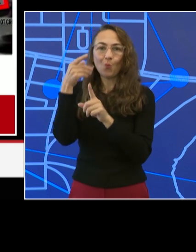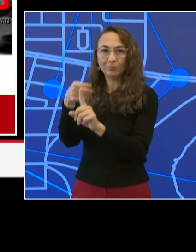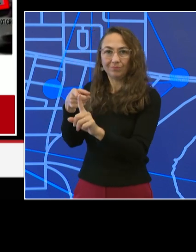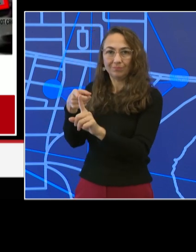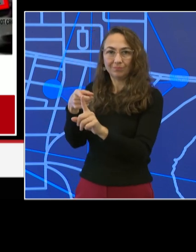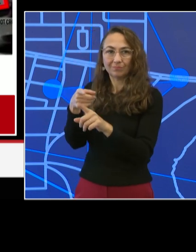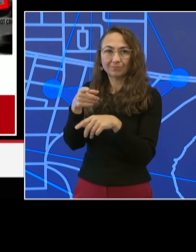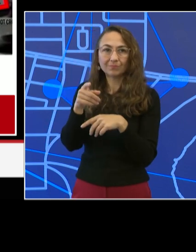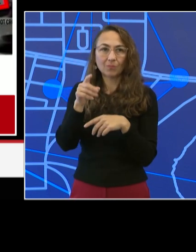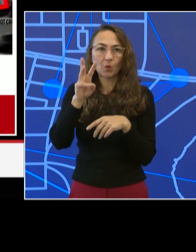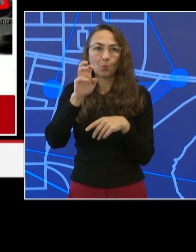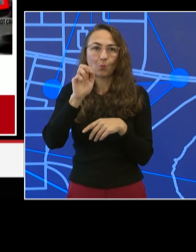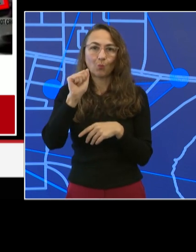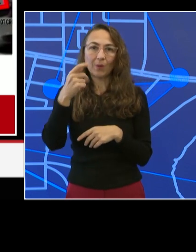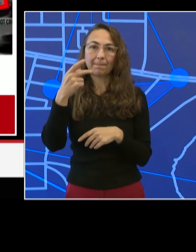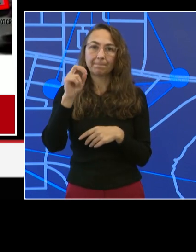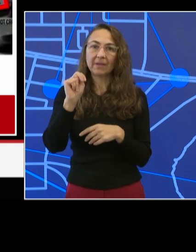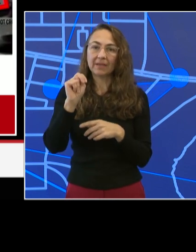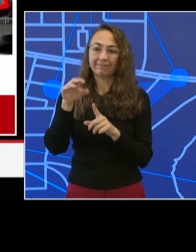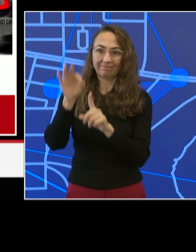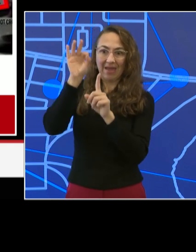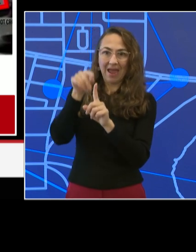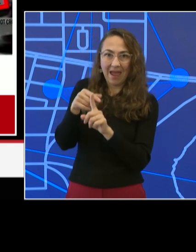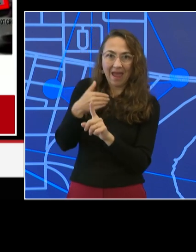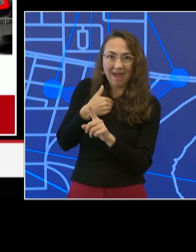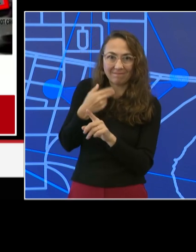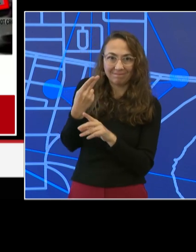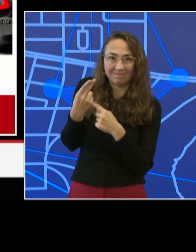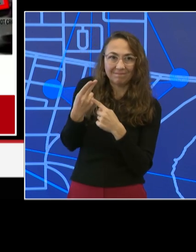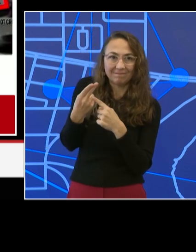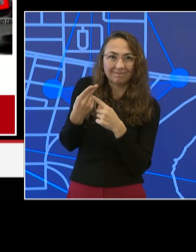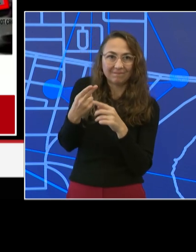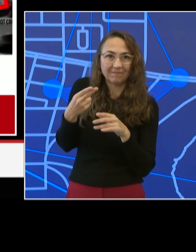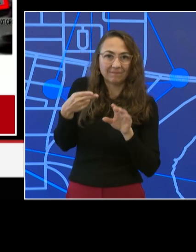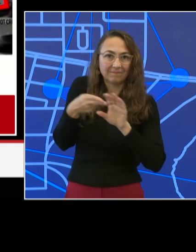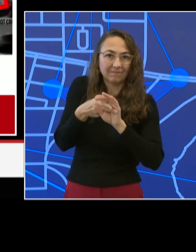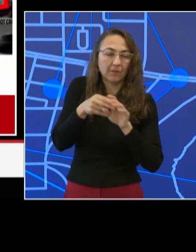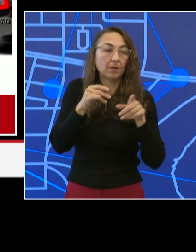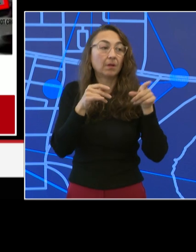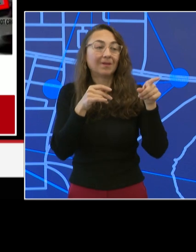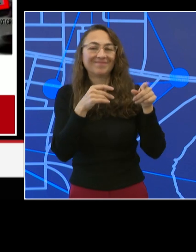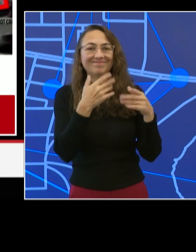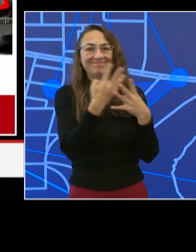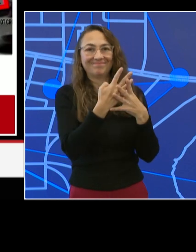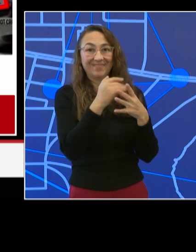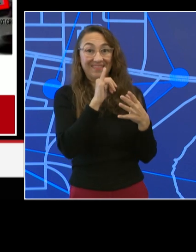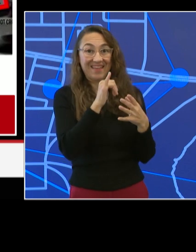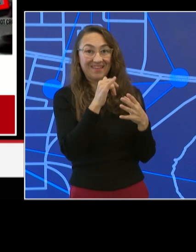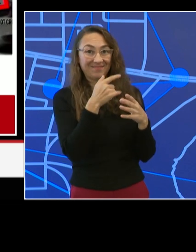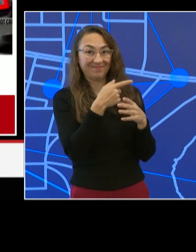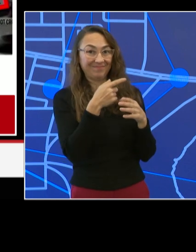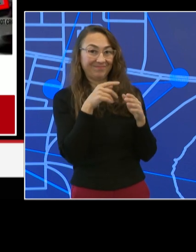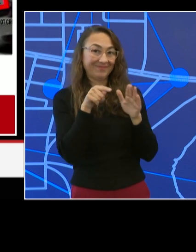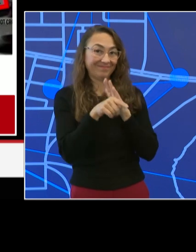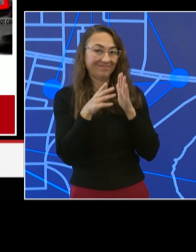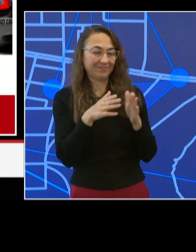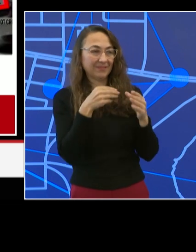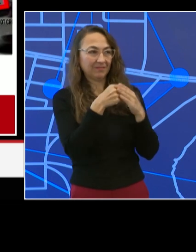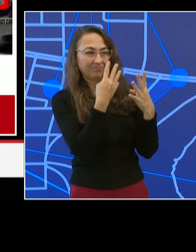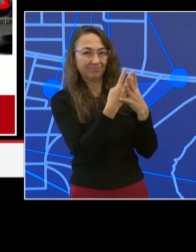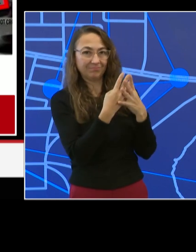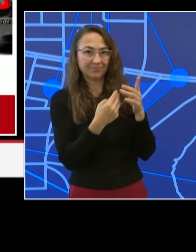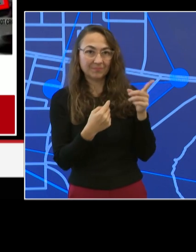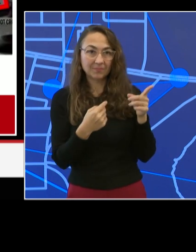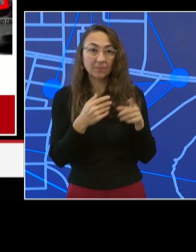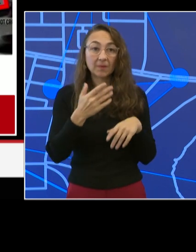murder charges and remains held in custody today. In a time before the Real-Time Crime Center, it could have taken hours to locate and review the